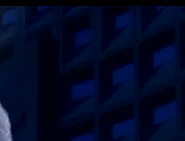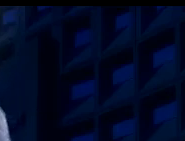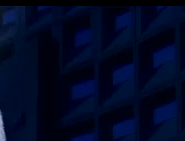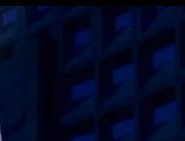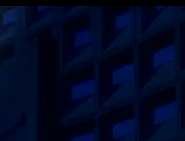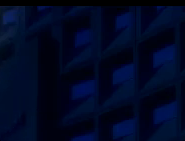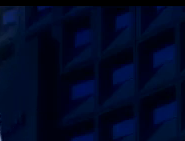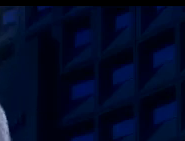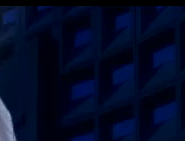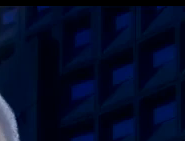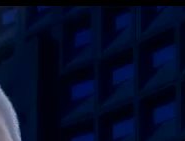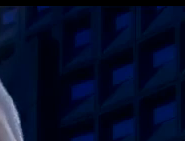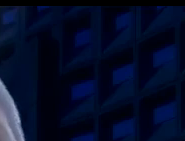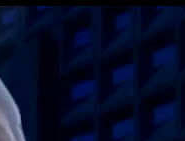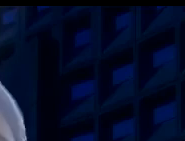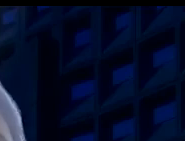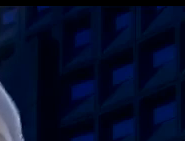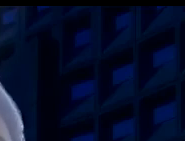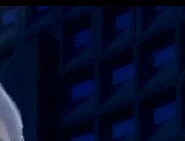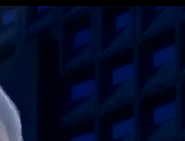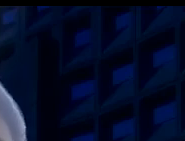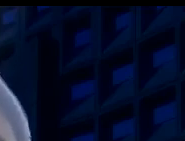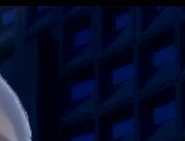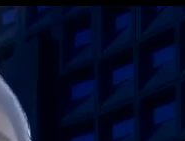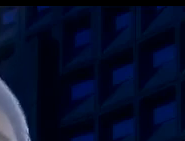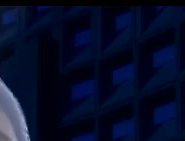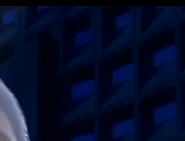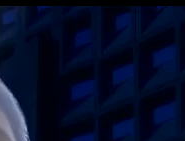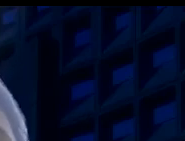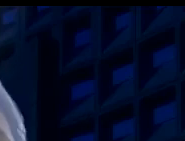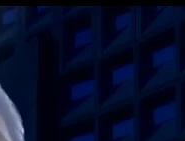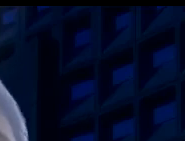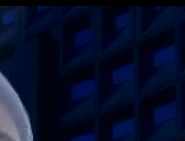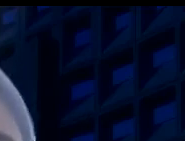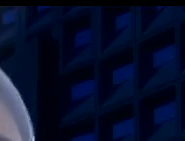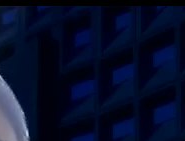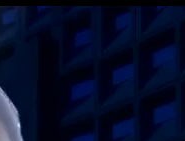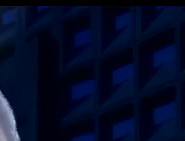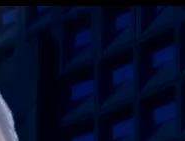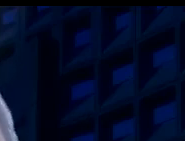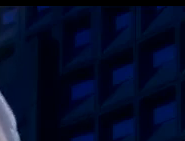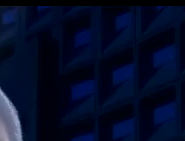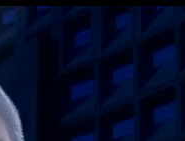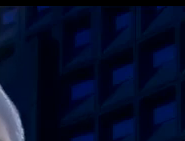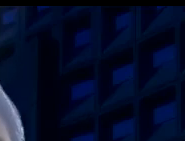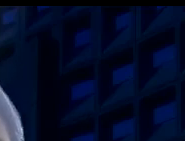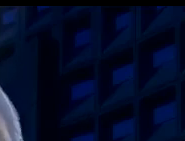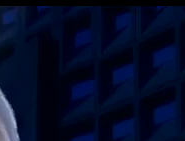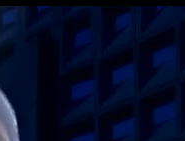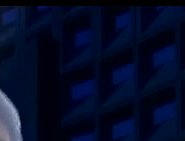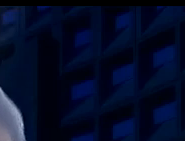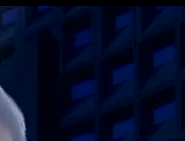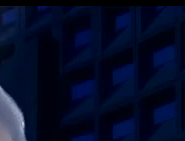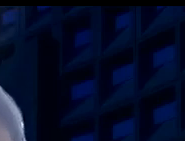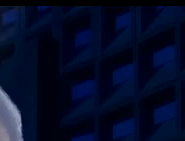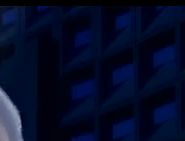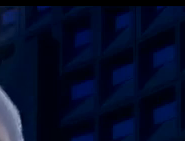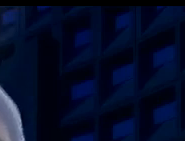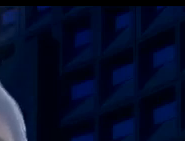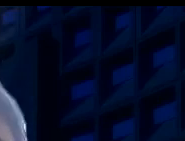for a landlord to take on the risk of that reoccurring, as well as there is a specific carve out for